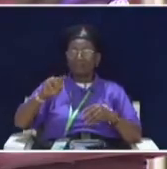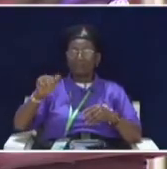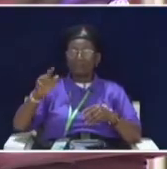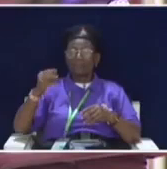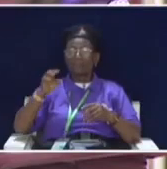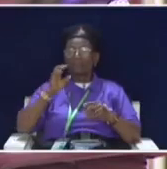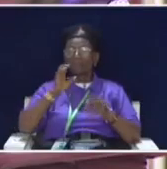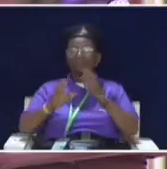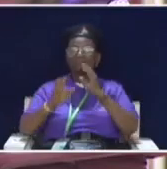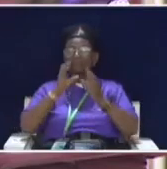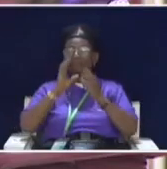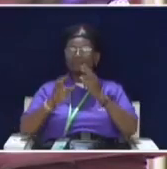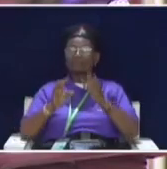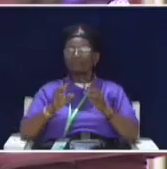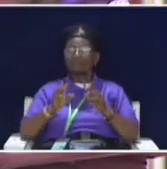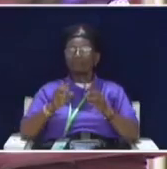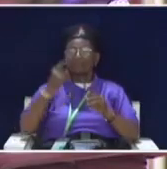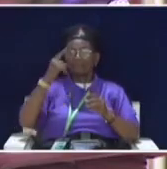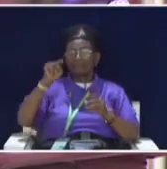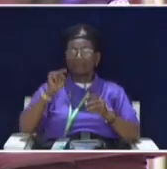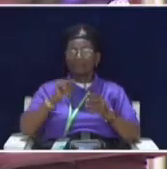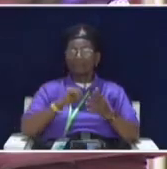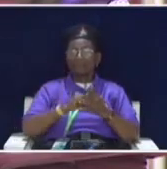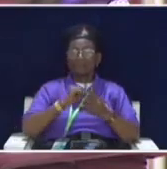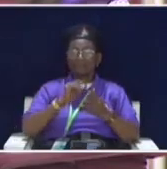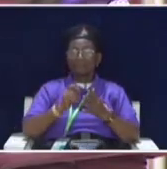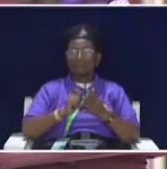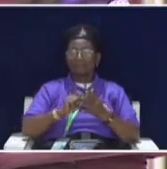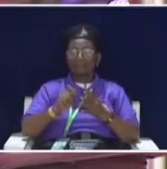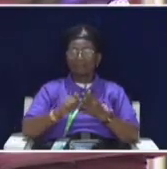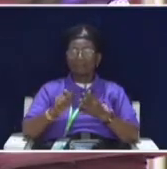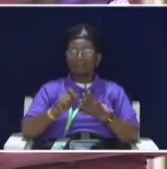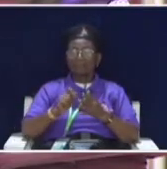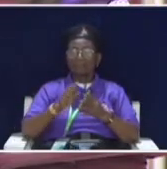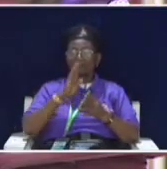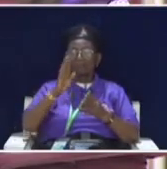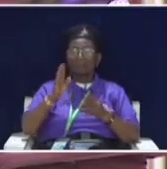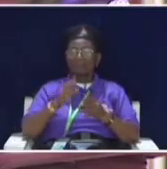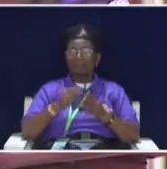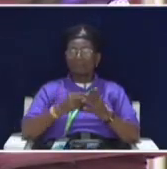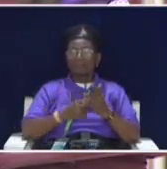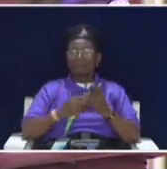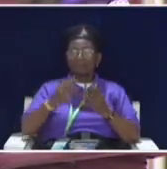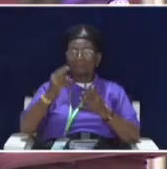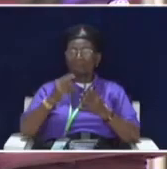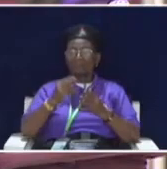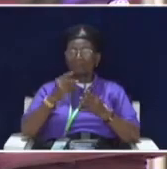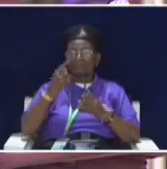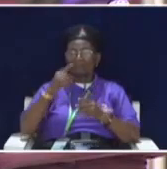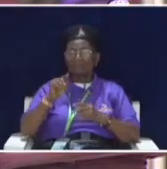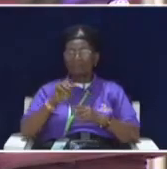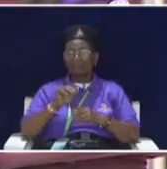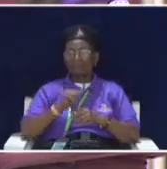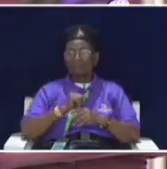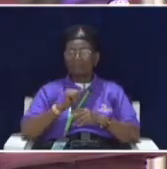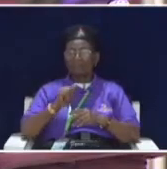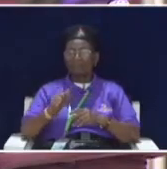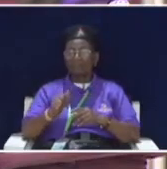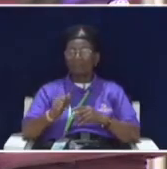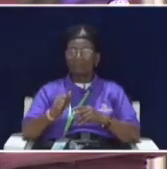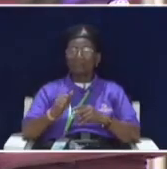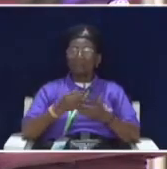is written. Nítorí àti kọ́ pé. Be ye holy. Ẹ jẹ́ mímọ́. For I